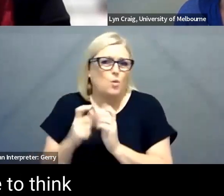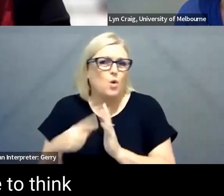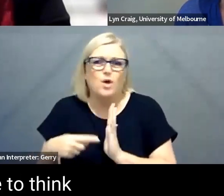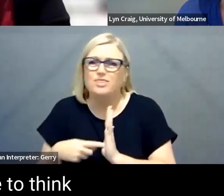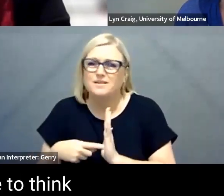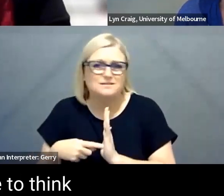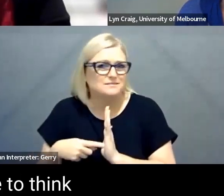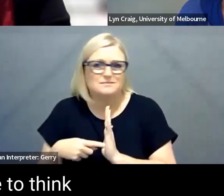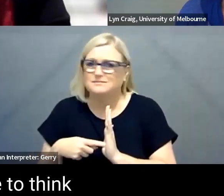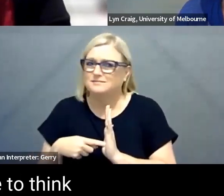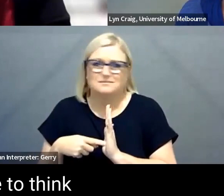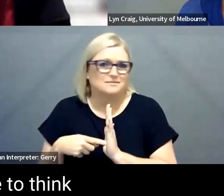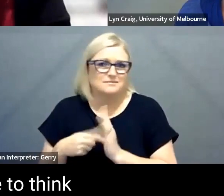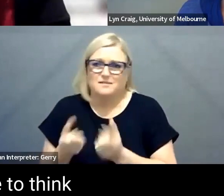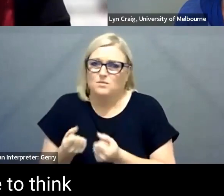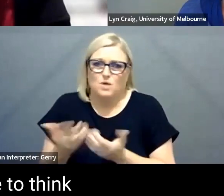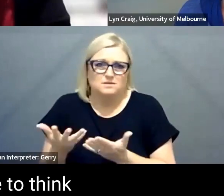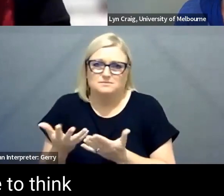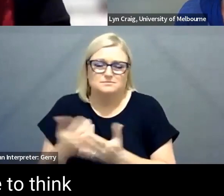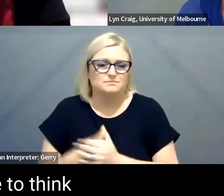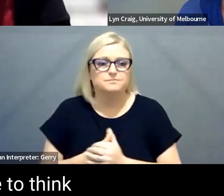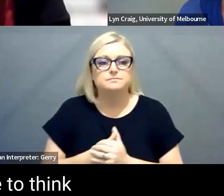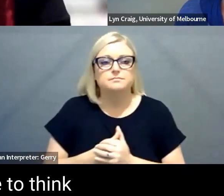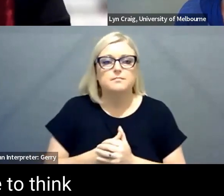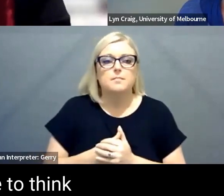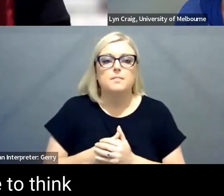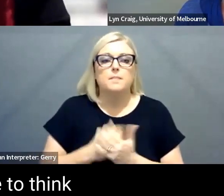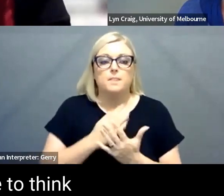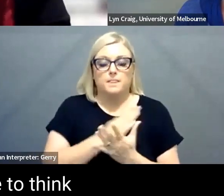I'd really like to think about